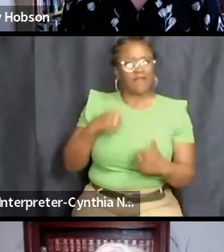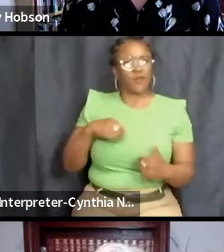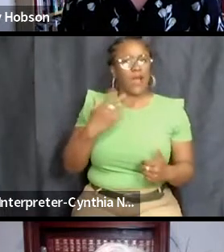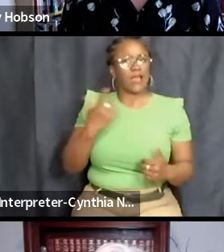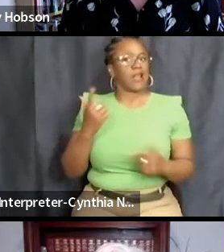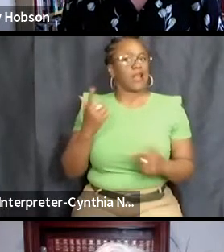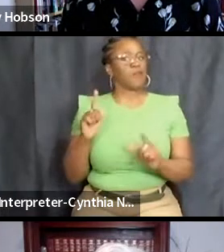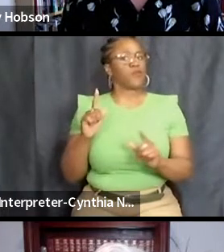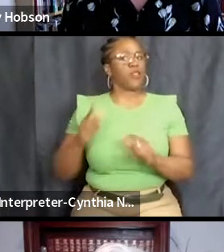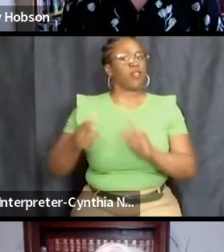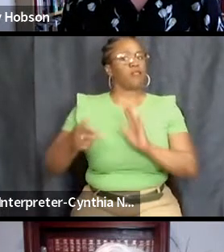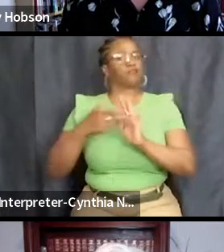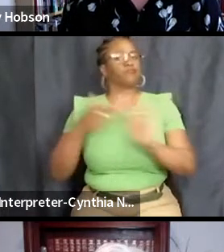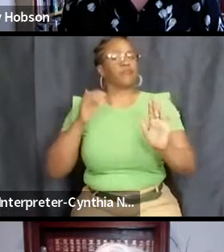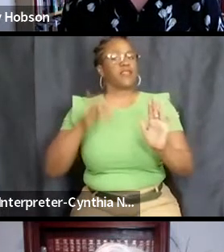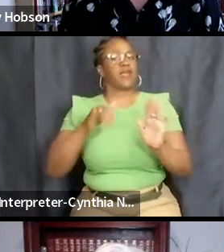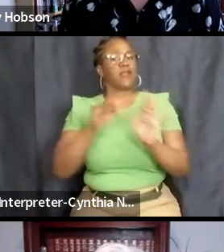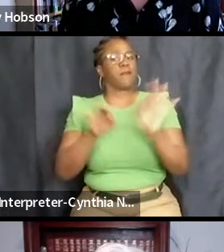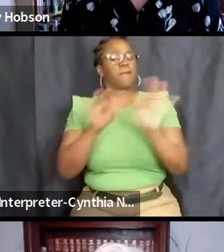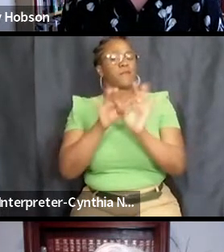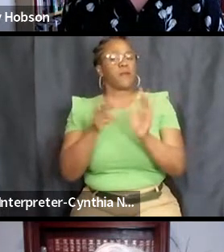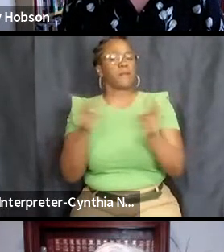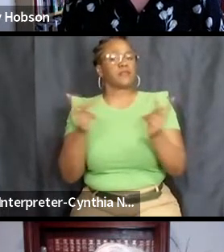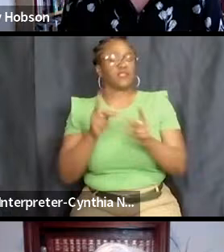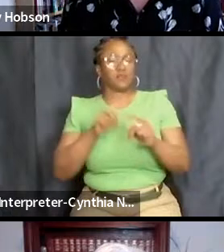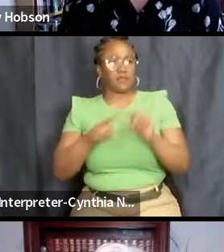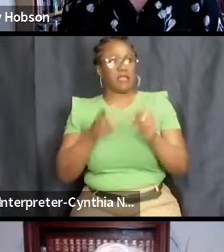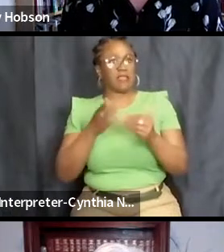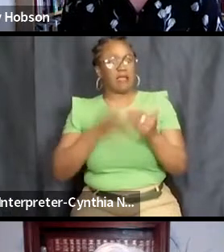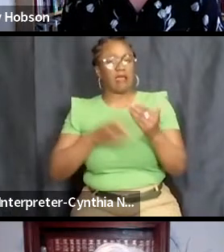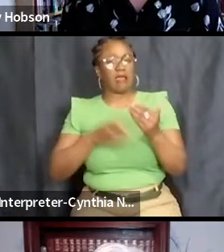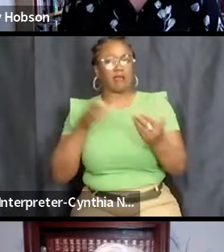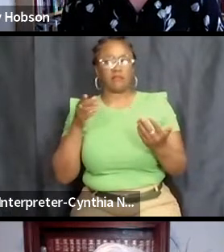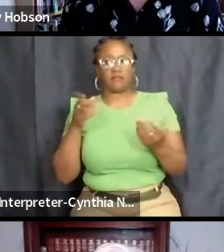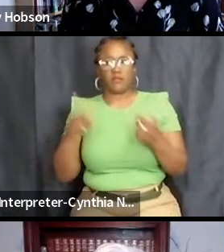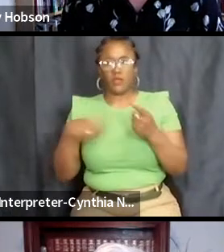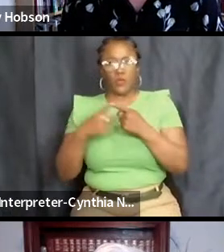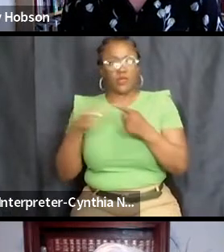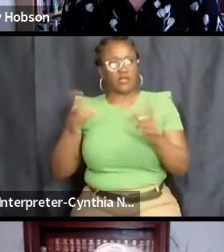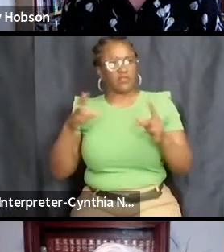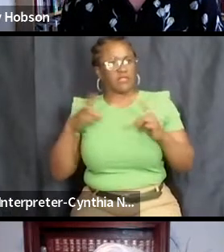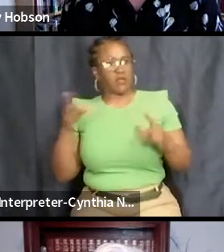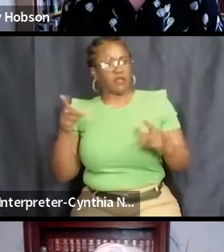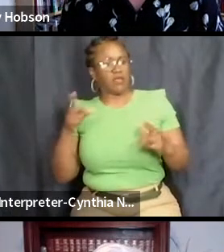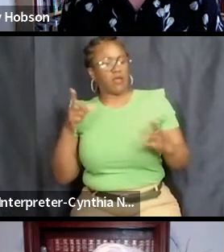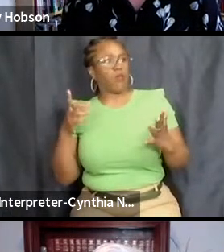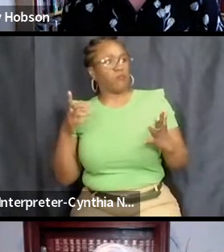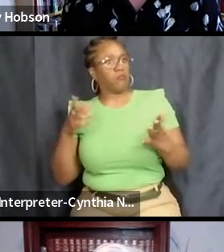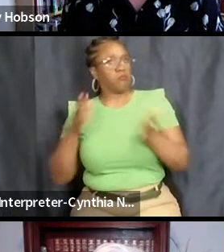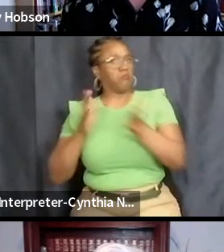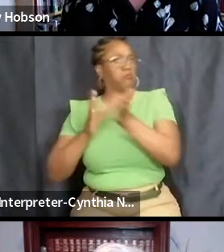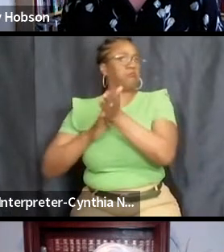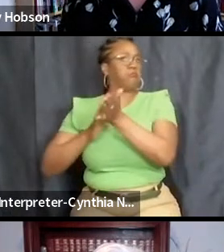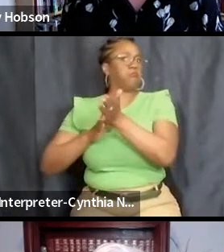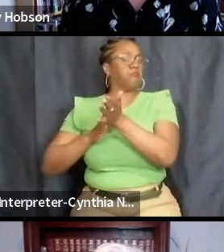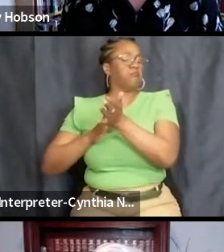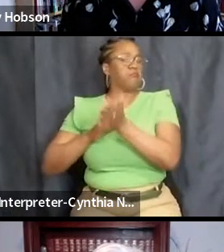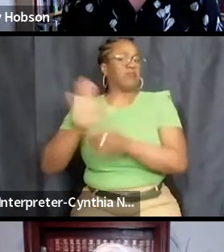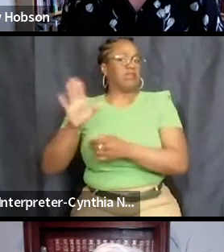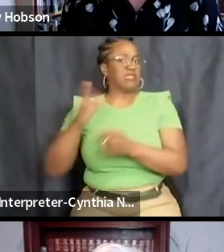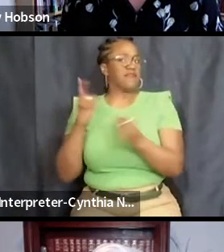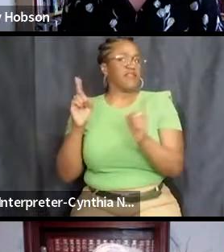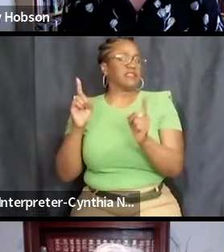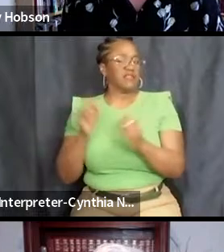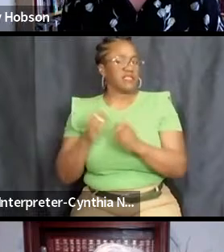being named to such an important position. But at the end, they all kind of, when he retired, they all kind of touted his